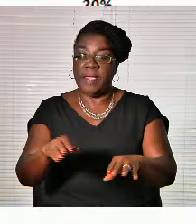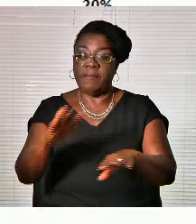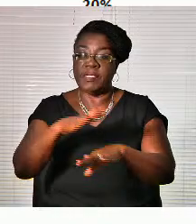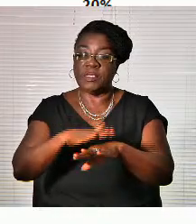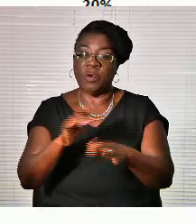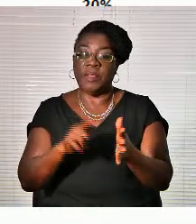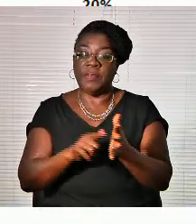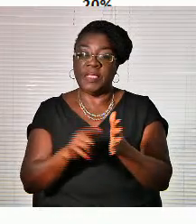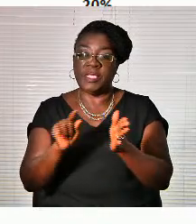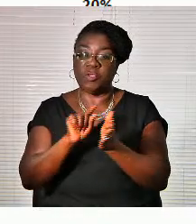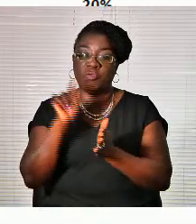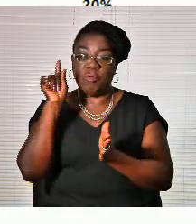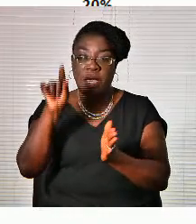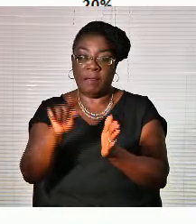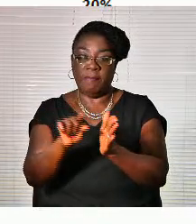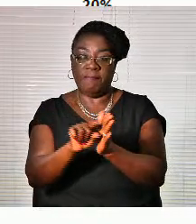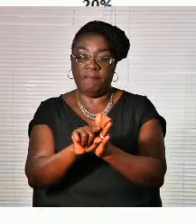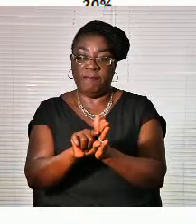graph,